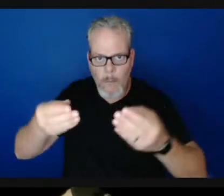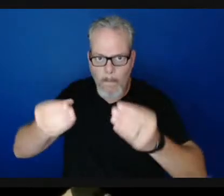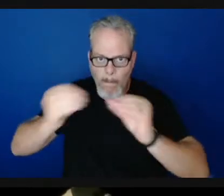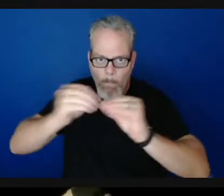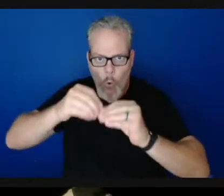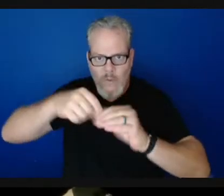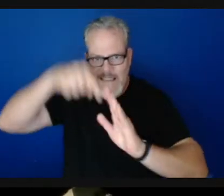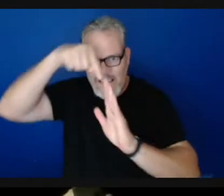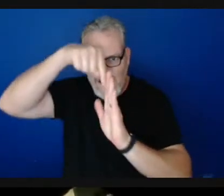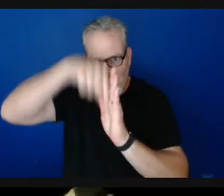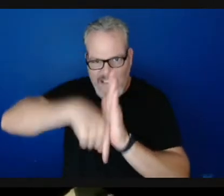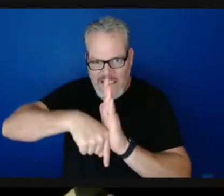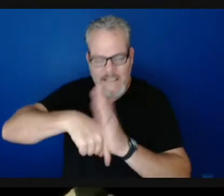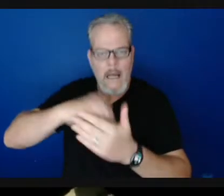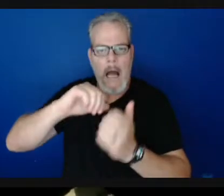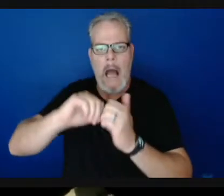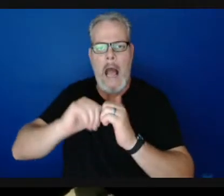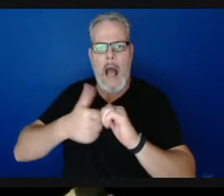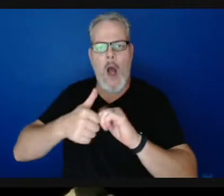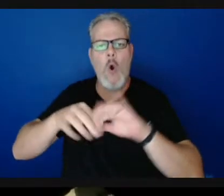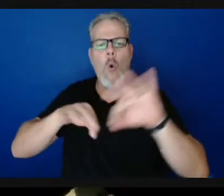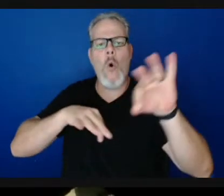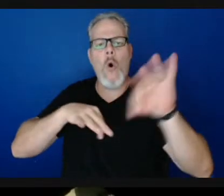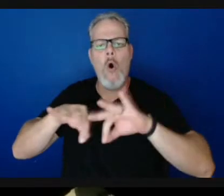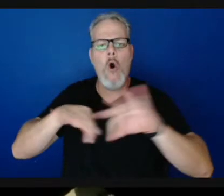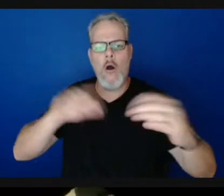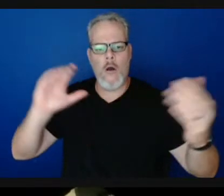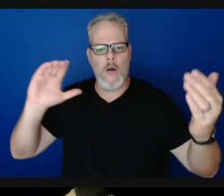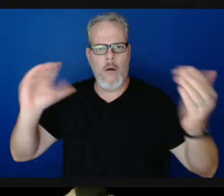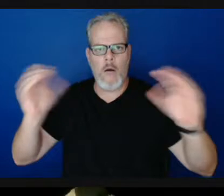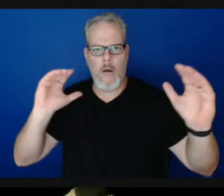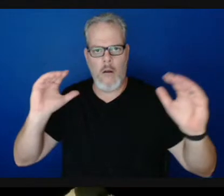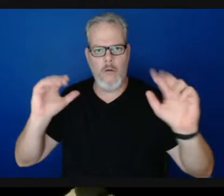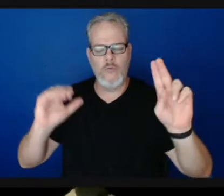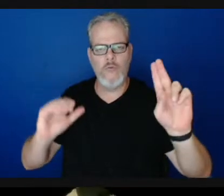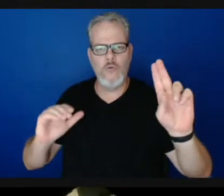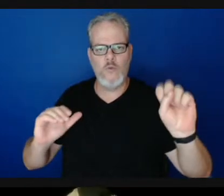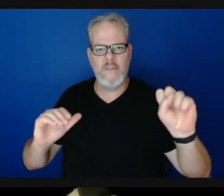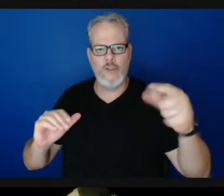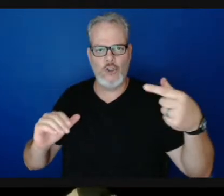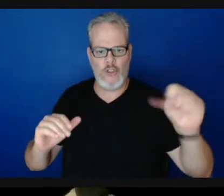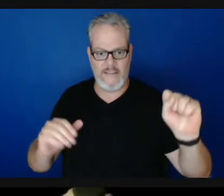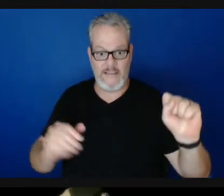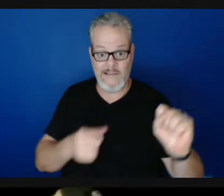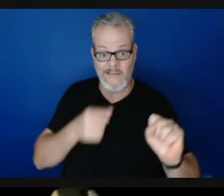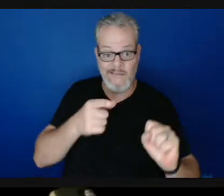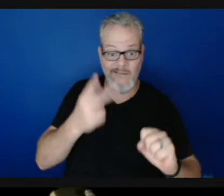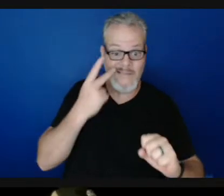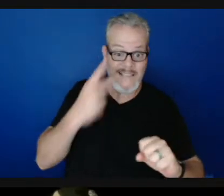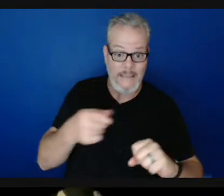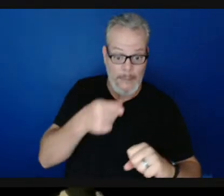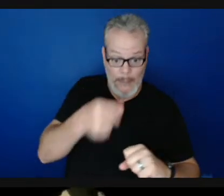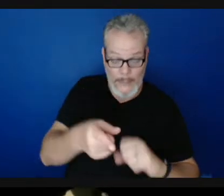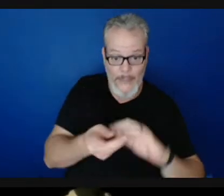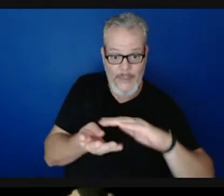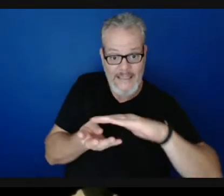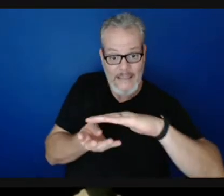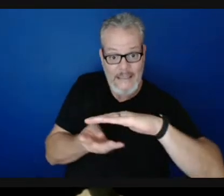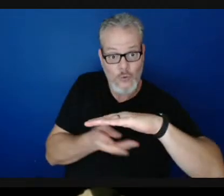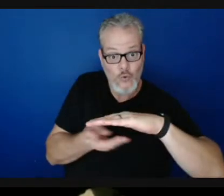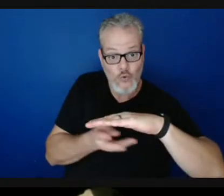to the GPS. So there is our intrusion at the end of January into the South Caldera Southwest